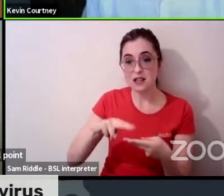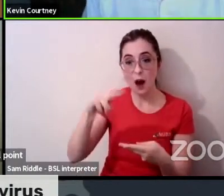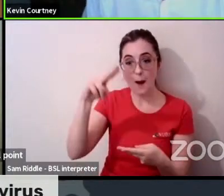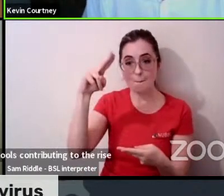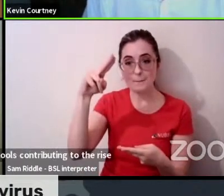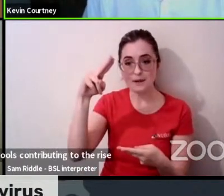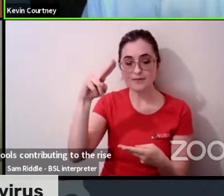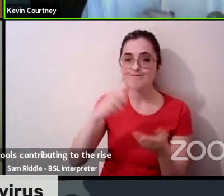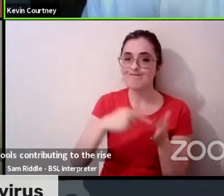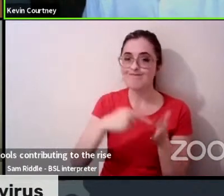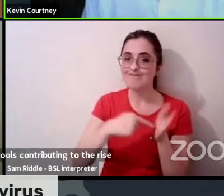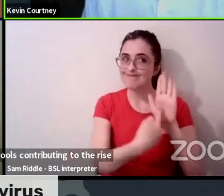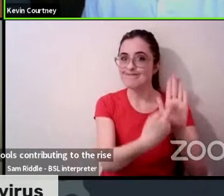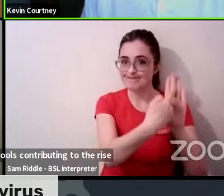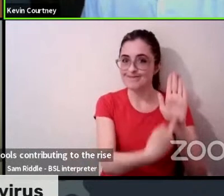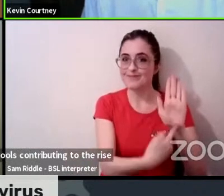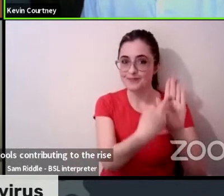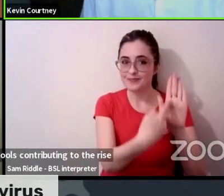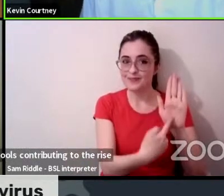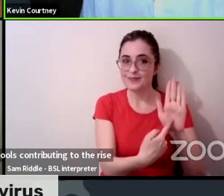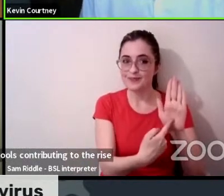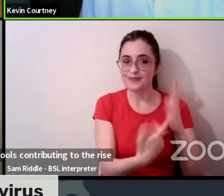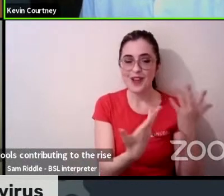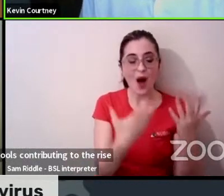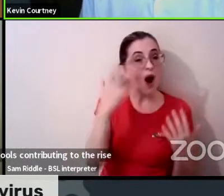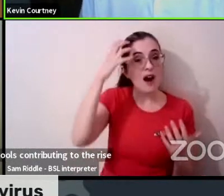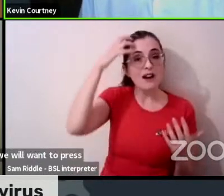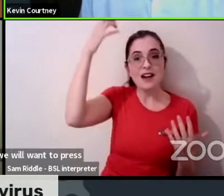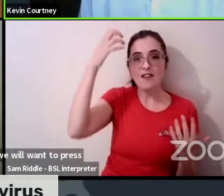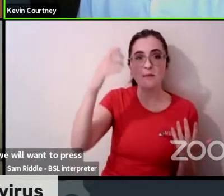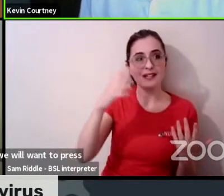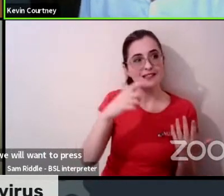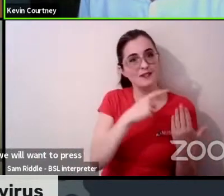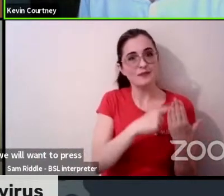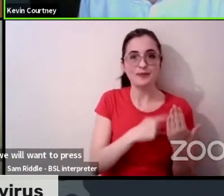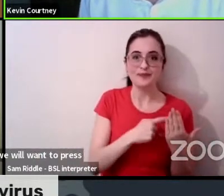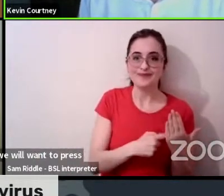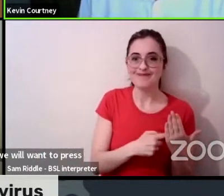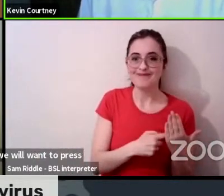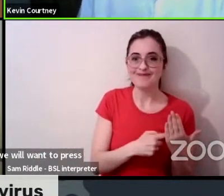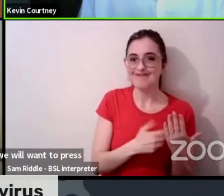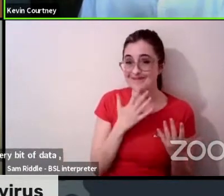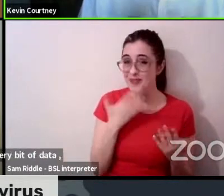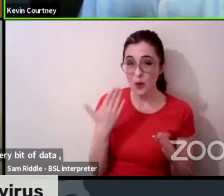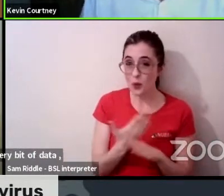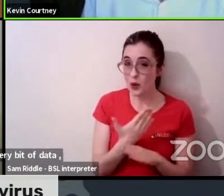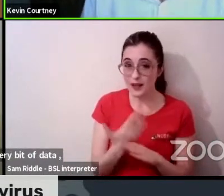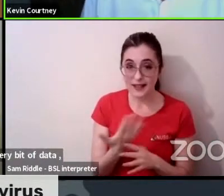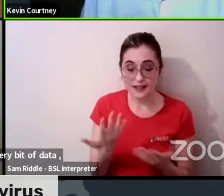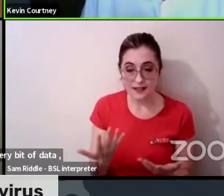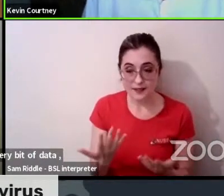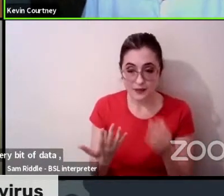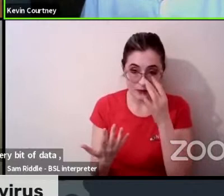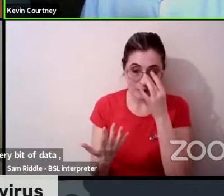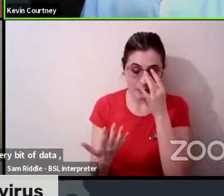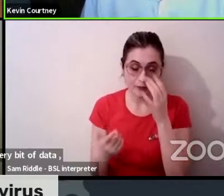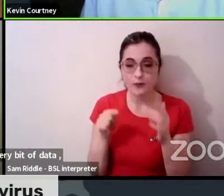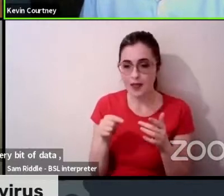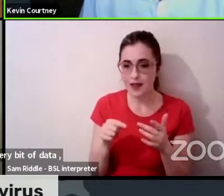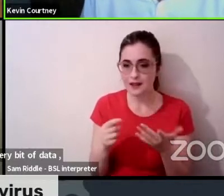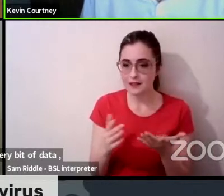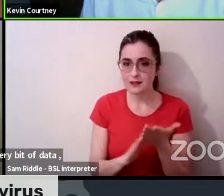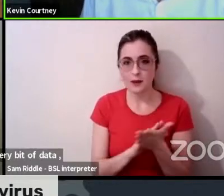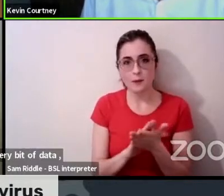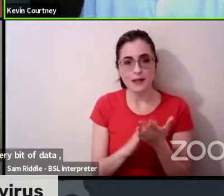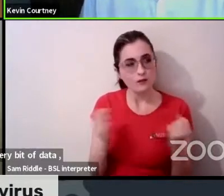that shows that the mitigations that the government has in place are not working. And that will really make much